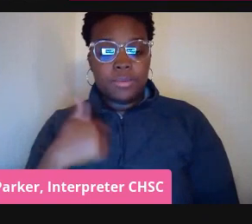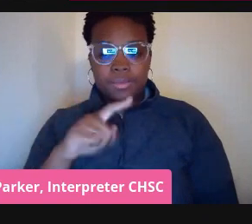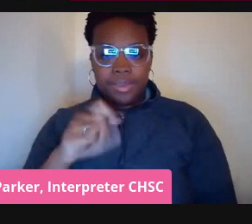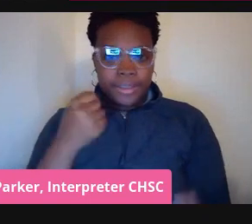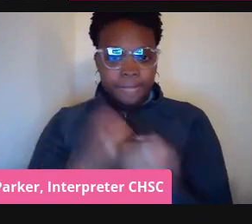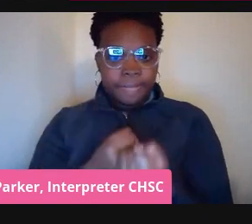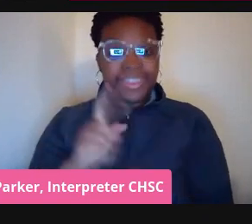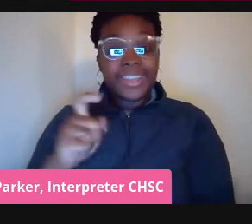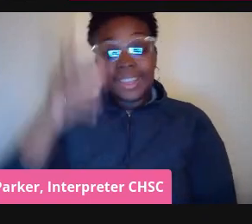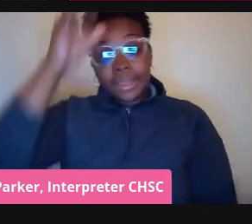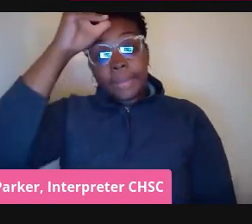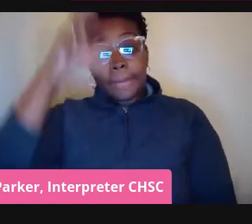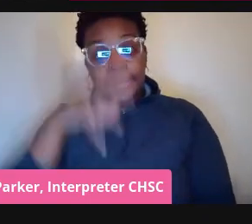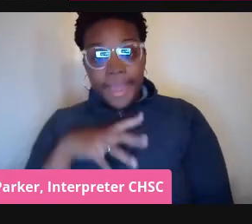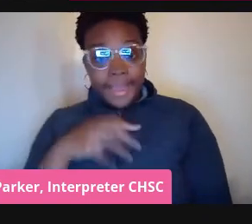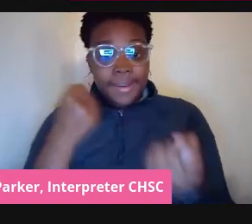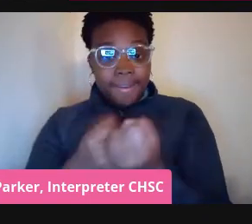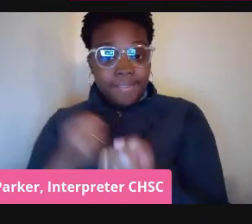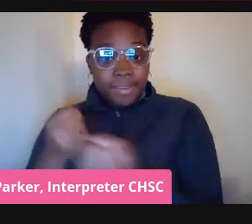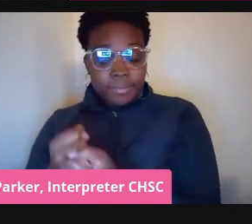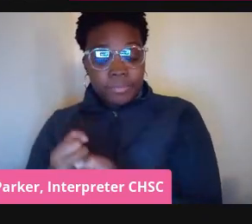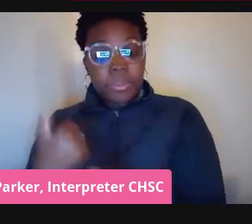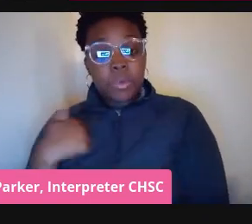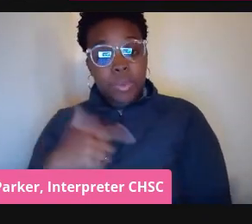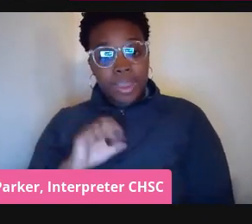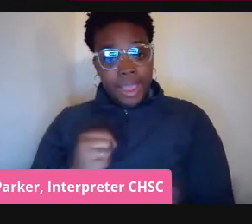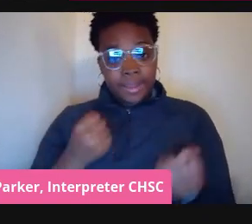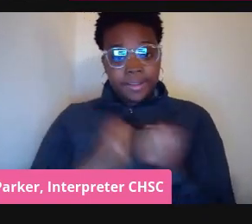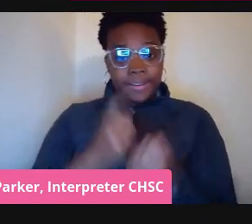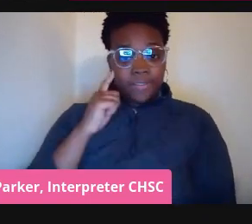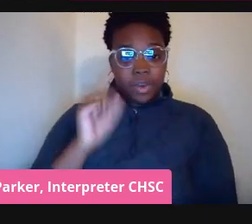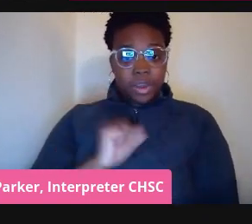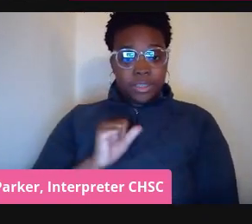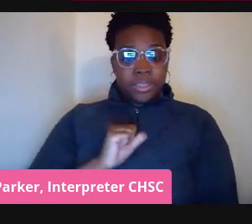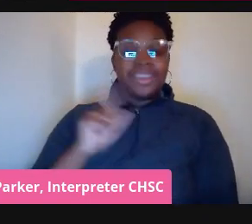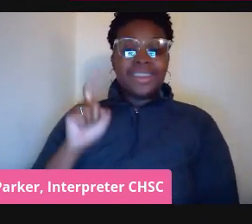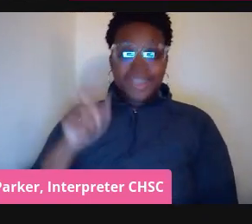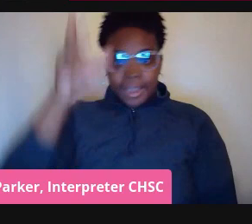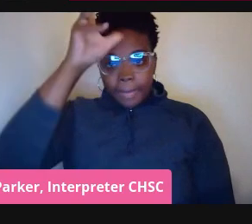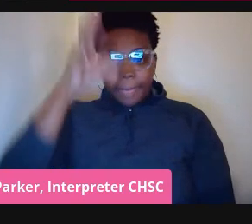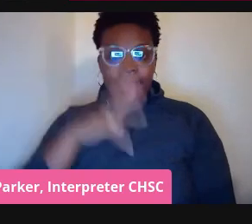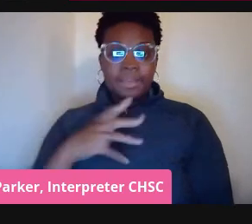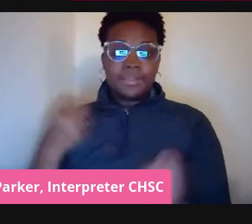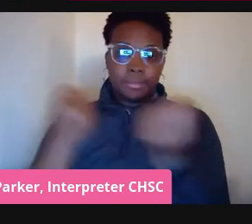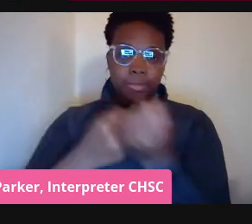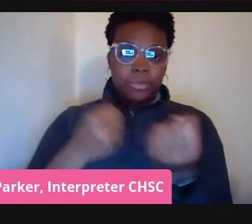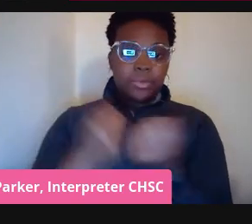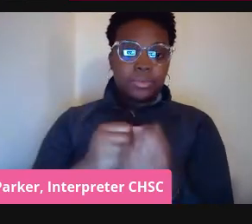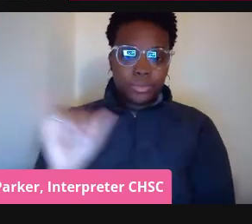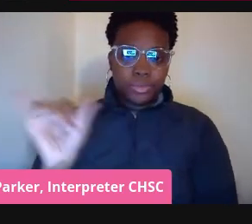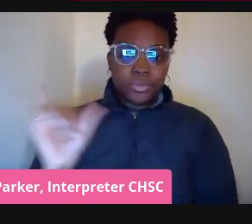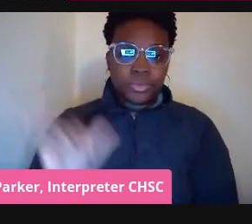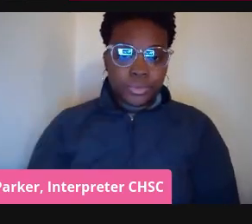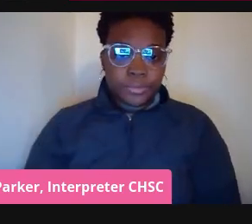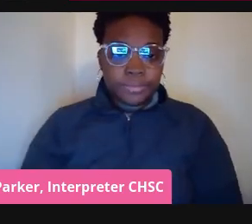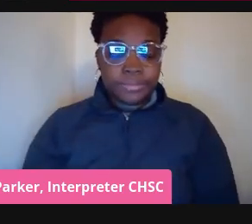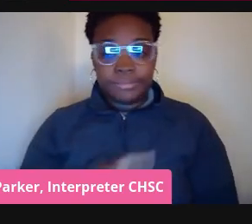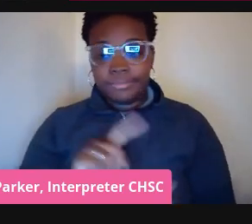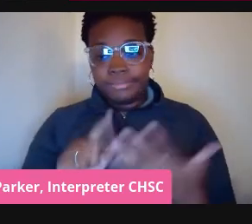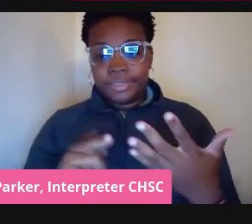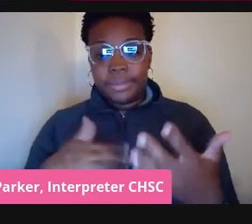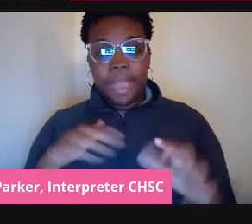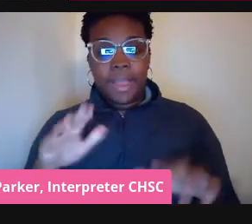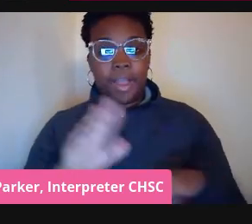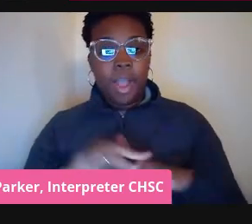male advocates. We can advocate for ourselves, but we need men to speak out for us as well. Those are my call to